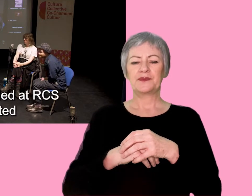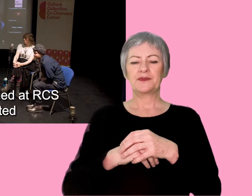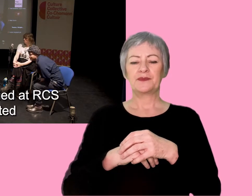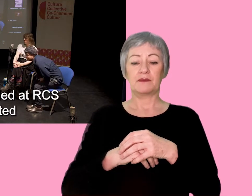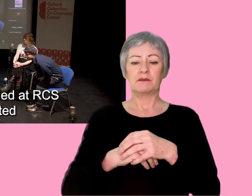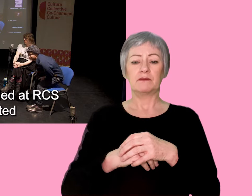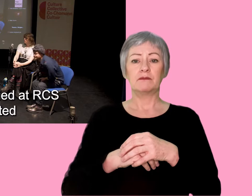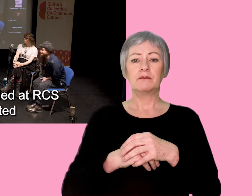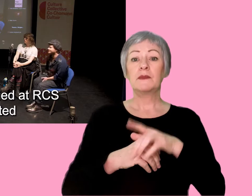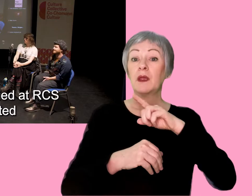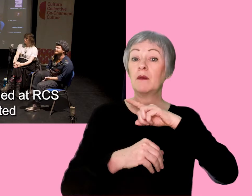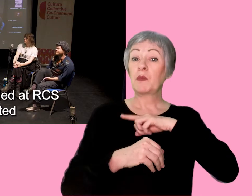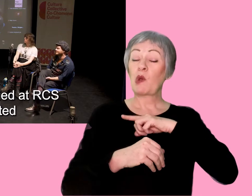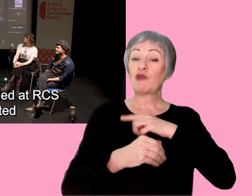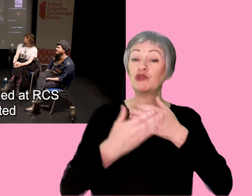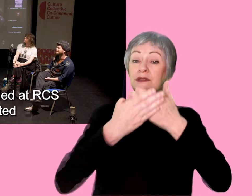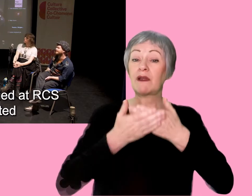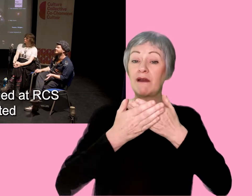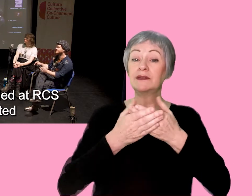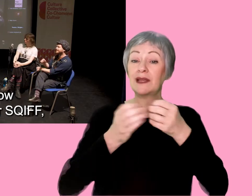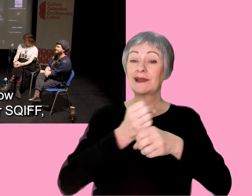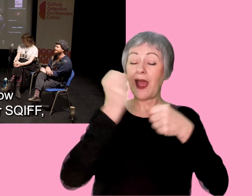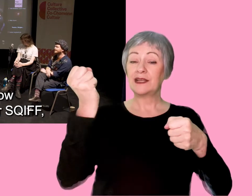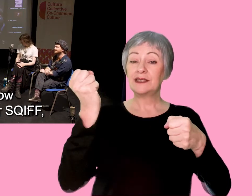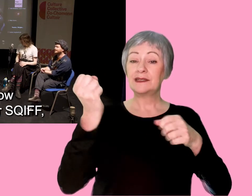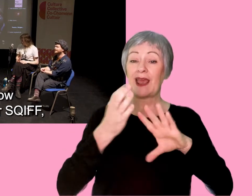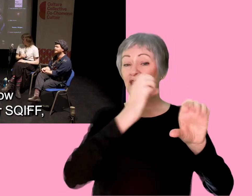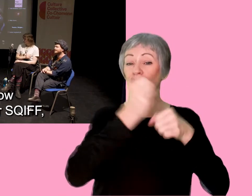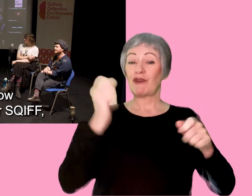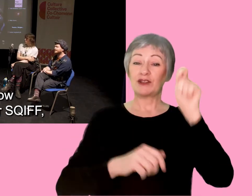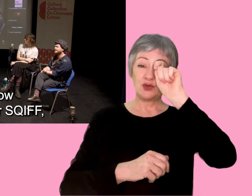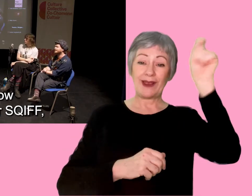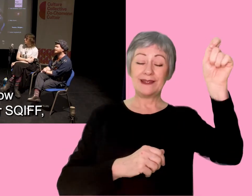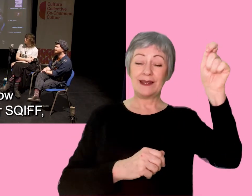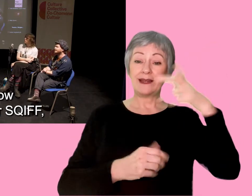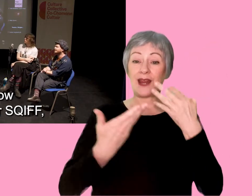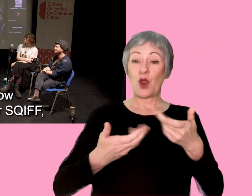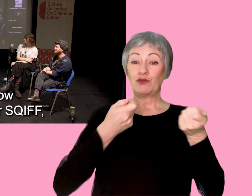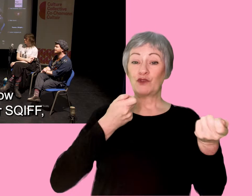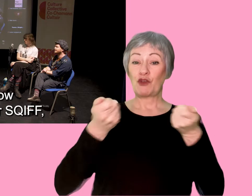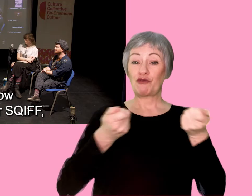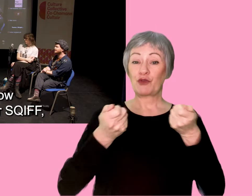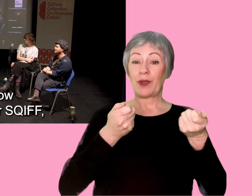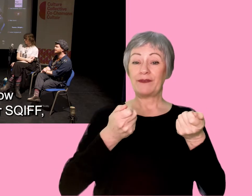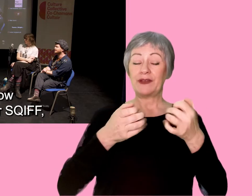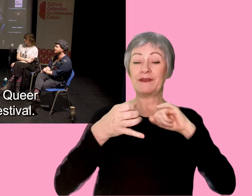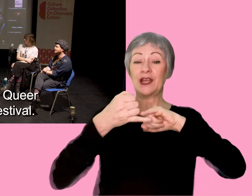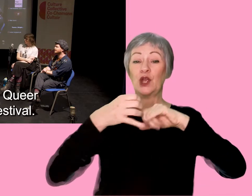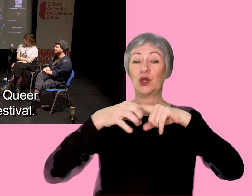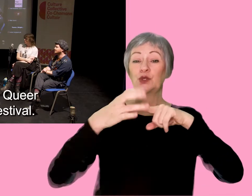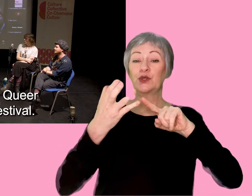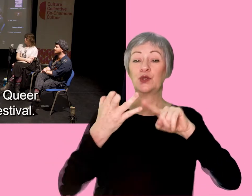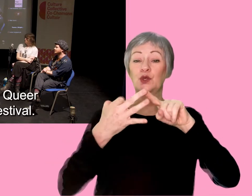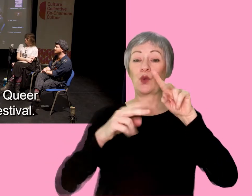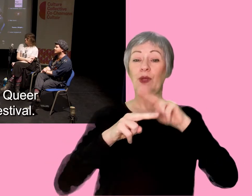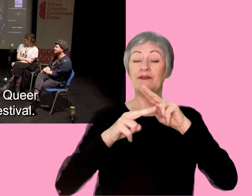Yeah, because you studied at RCS and then graduated, and obviously now you've just curated for SQUIF, which is